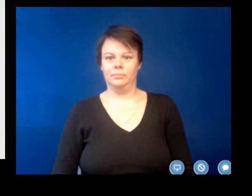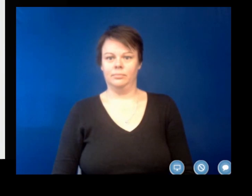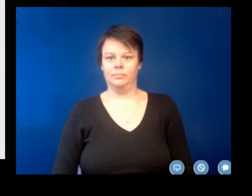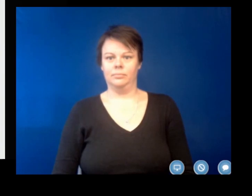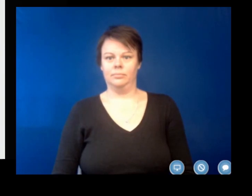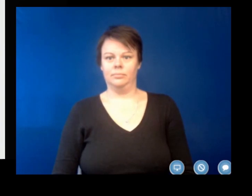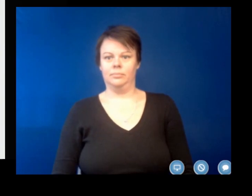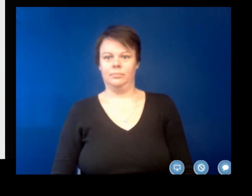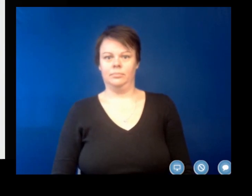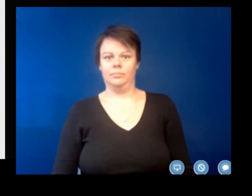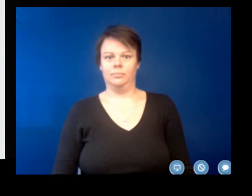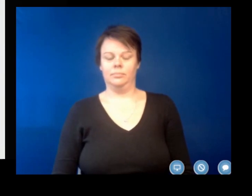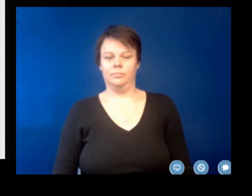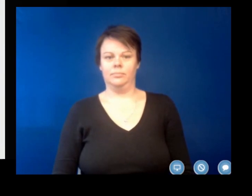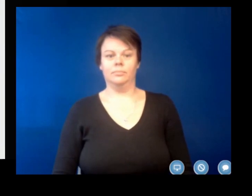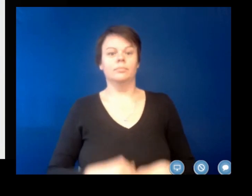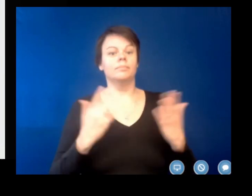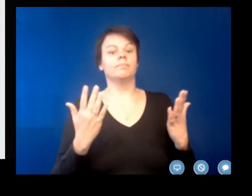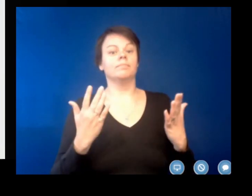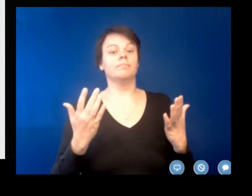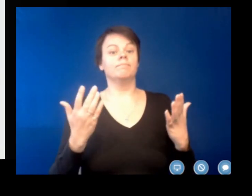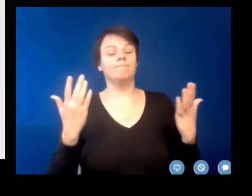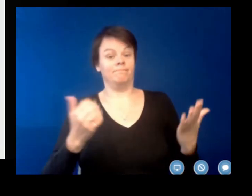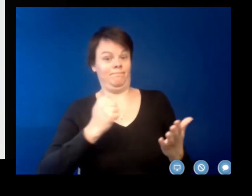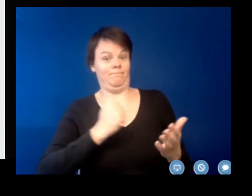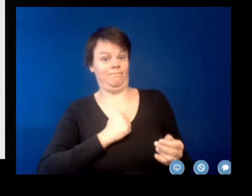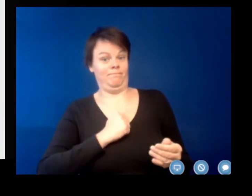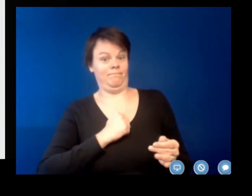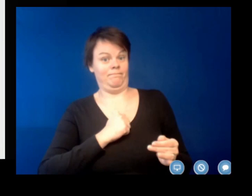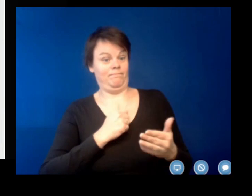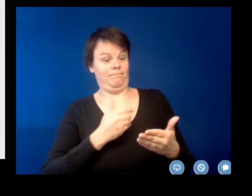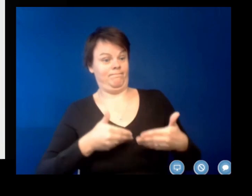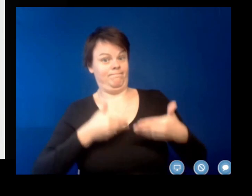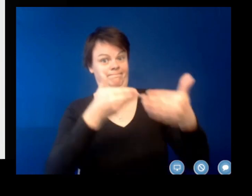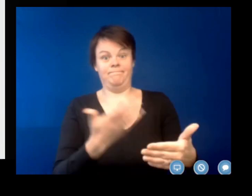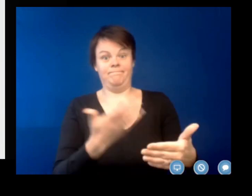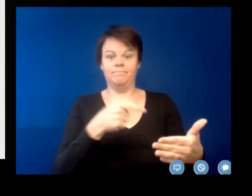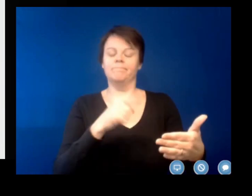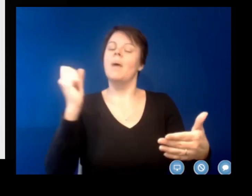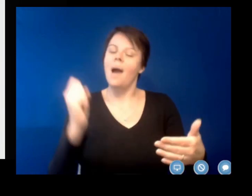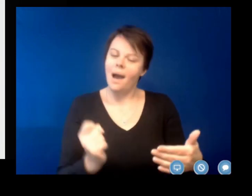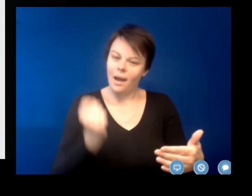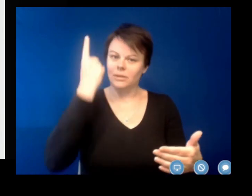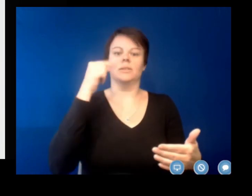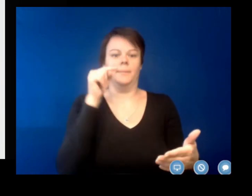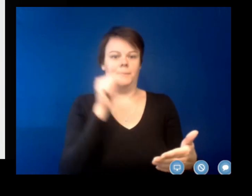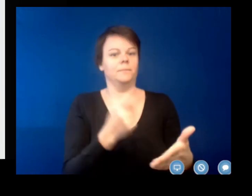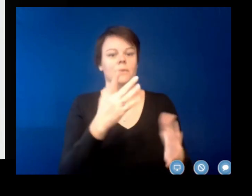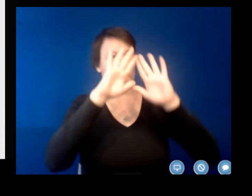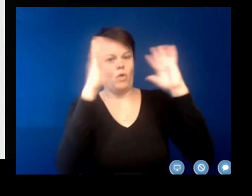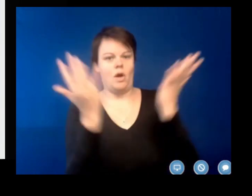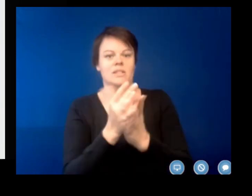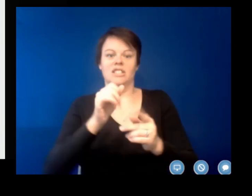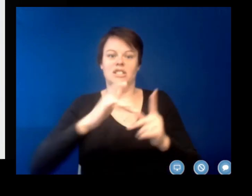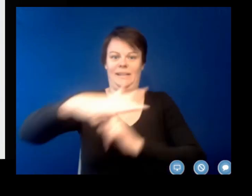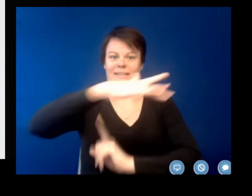and awakens them to bring about a world of greater justice, equity, and human rights for all. And